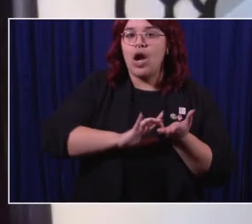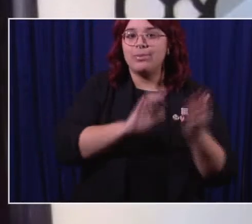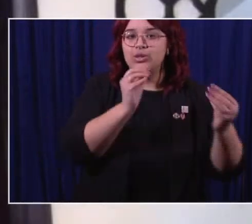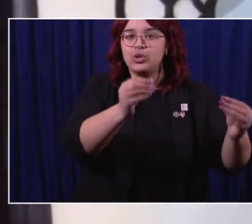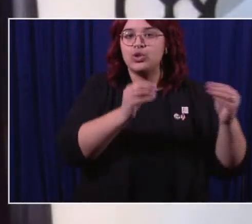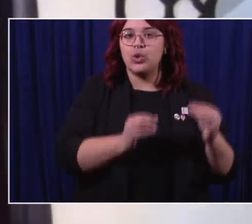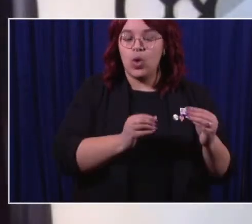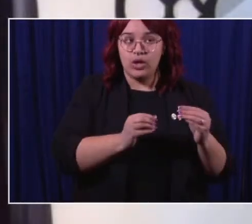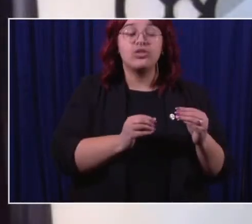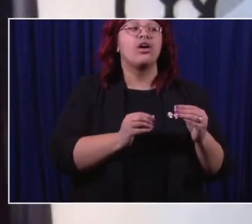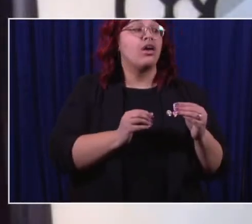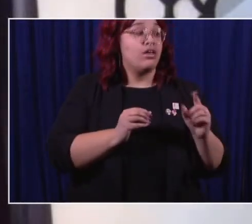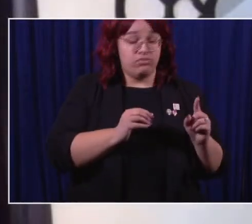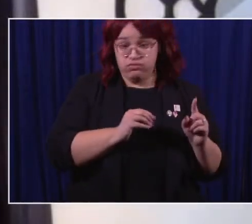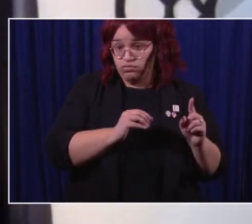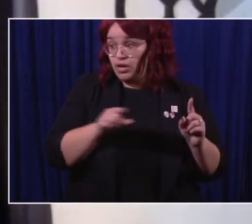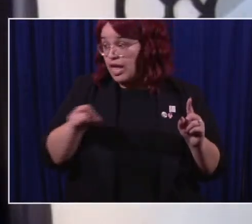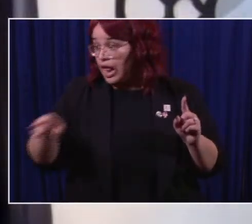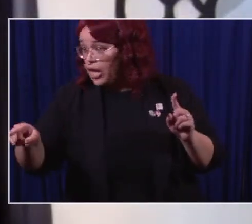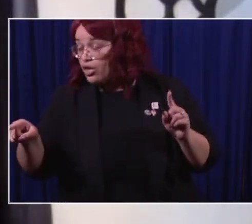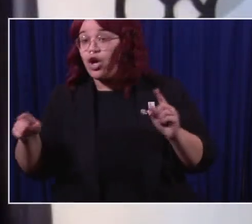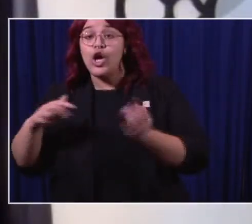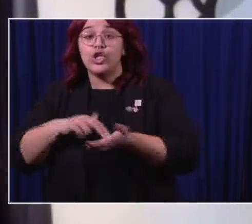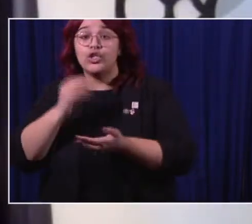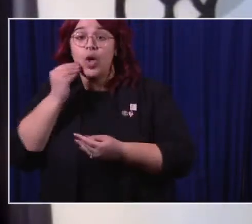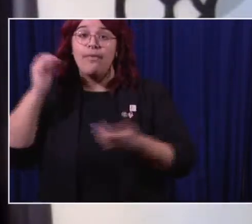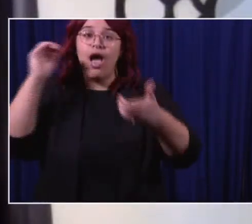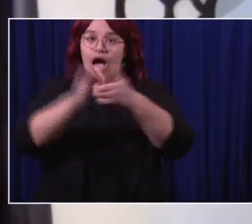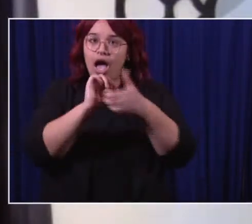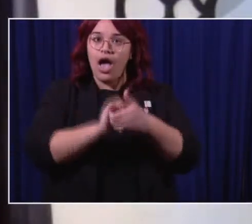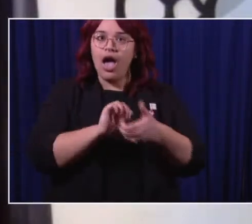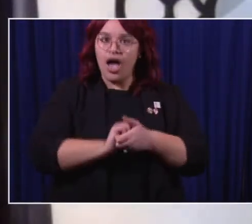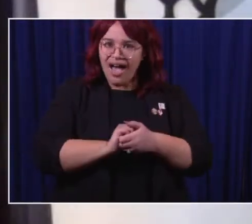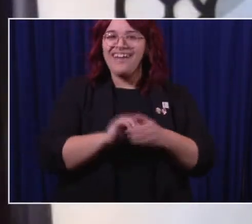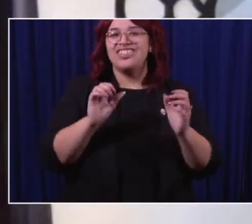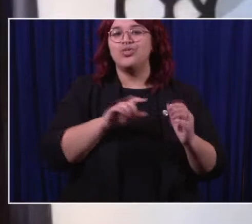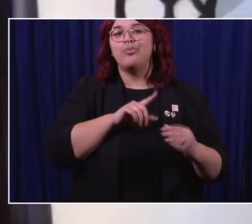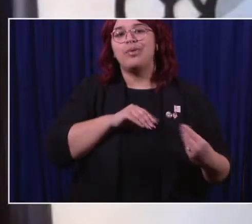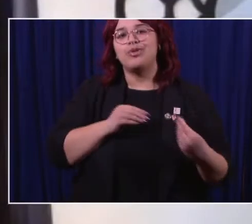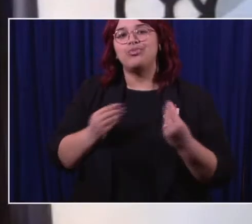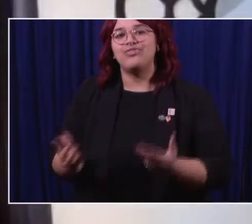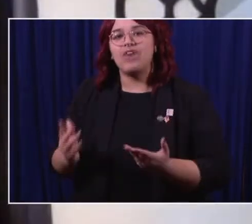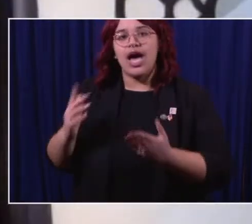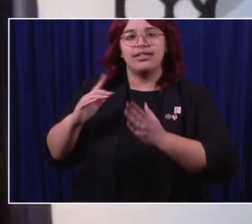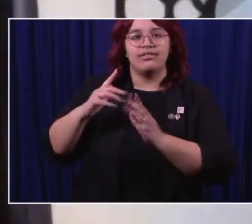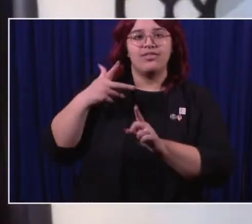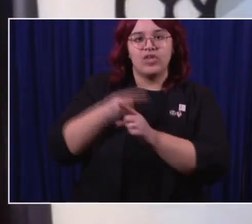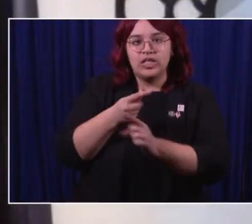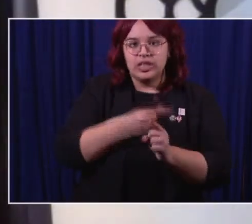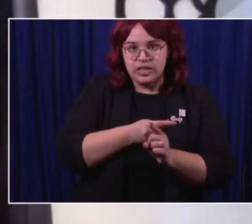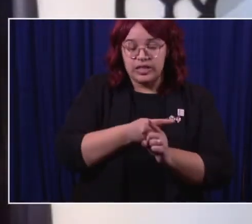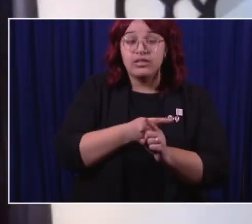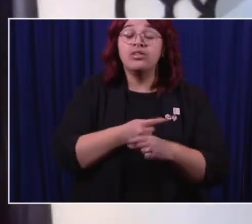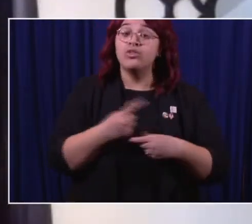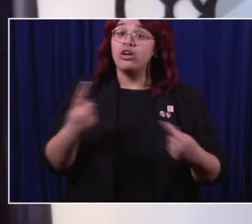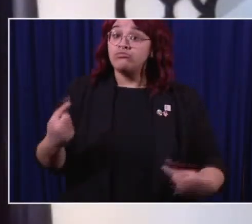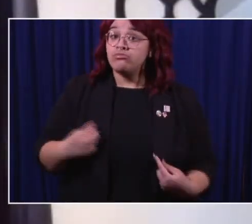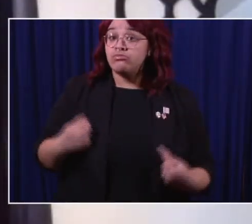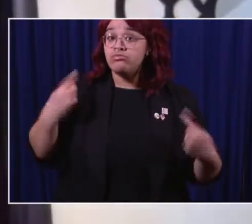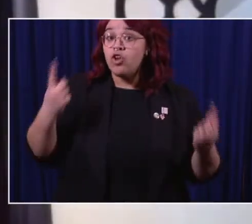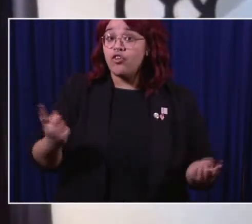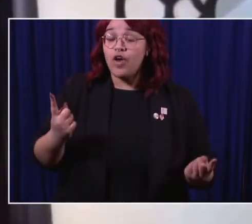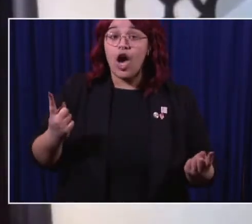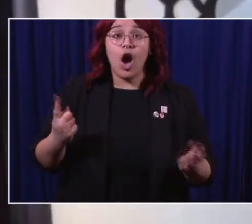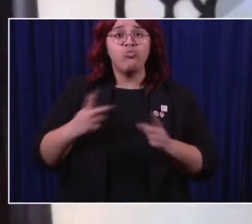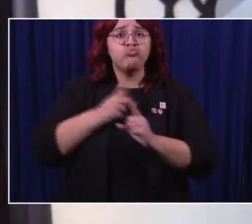first 3 rounds of clinics are concluding, we did not want to lose the momentum of vaccinating our long-term care residents and staff.